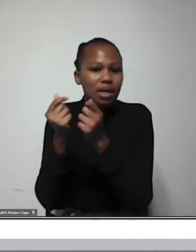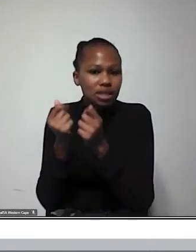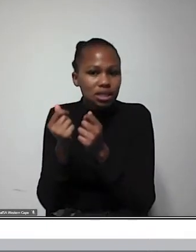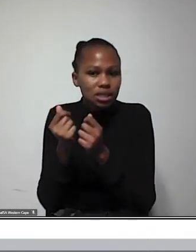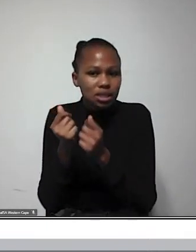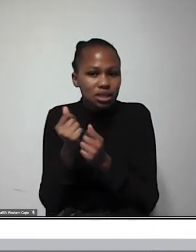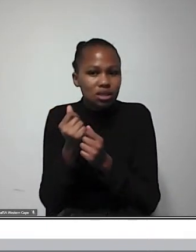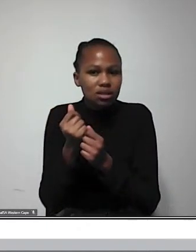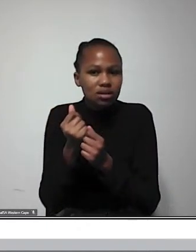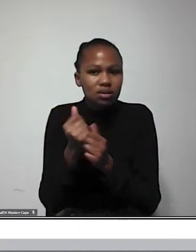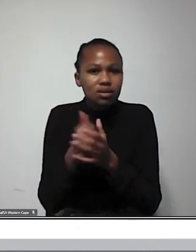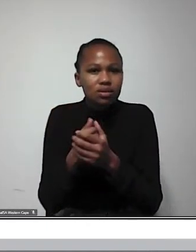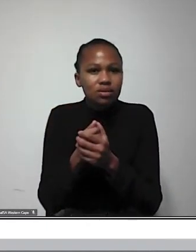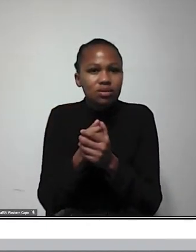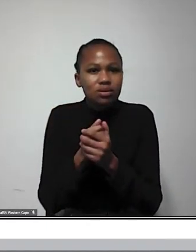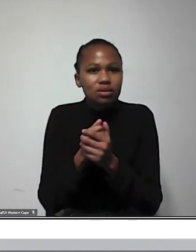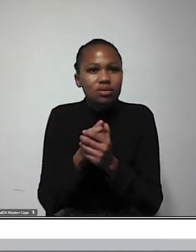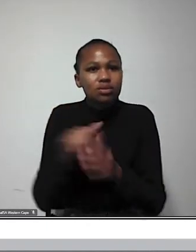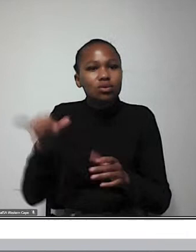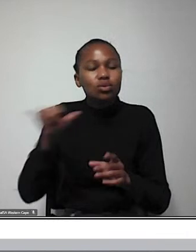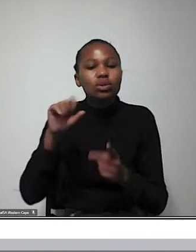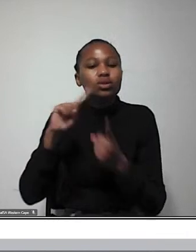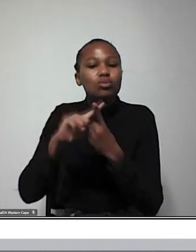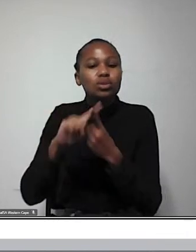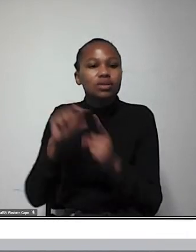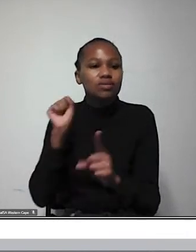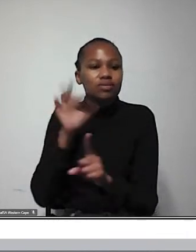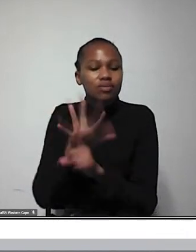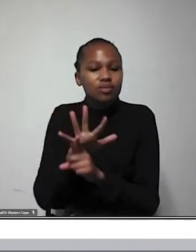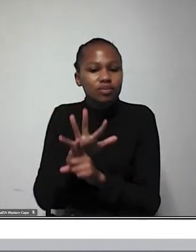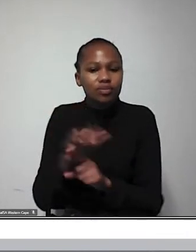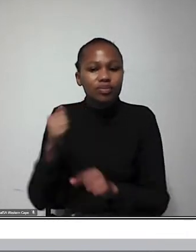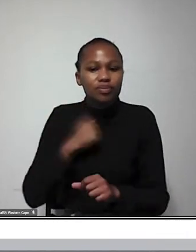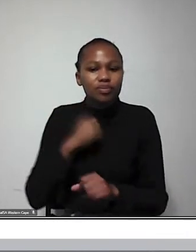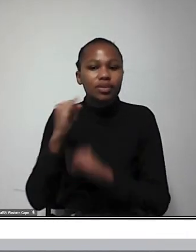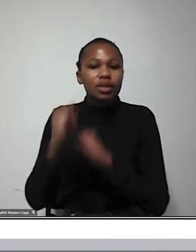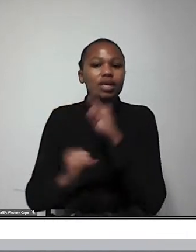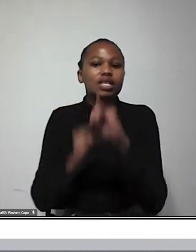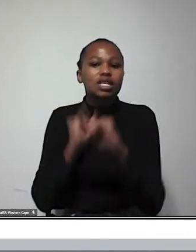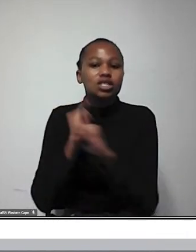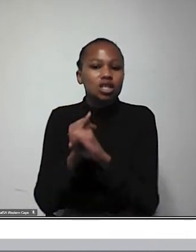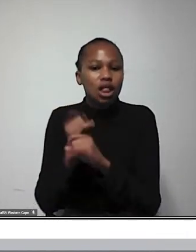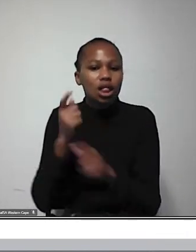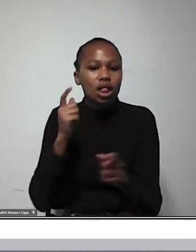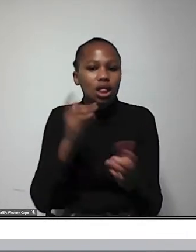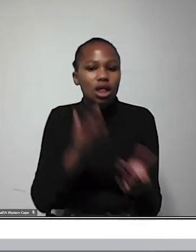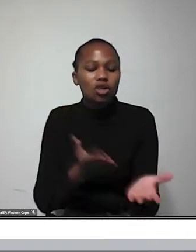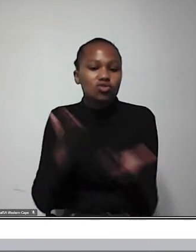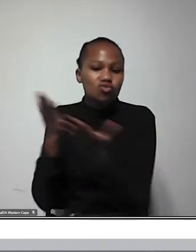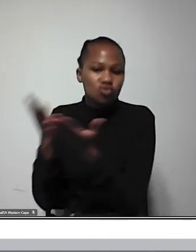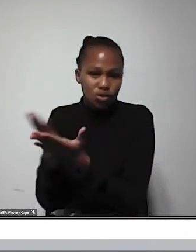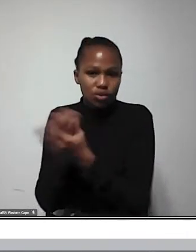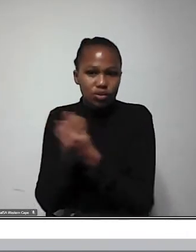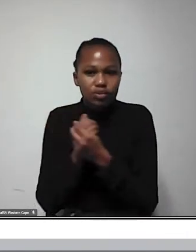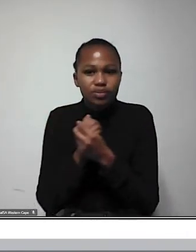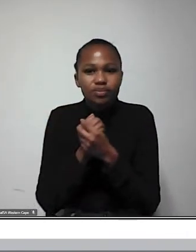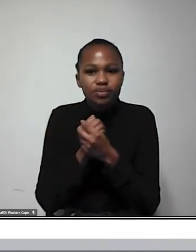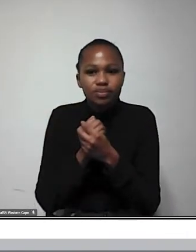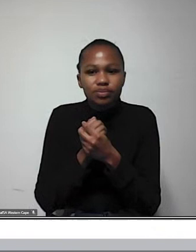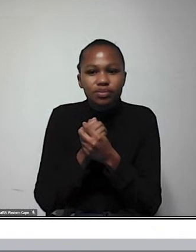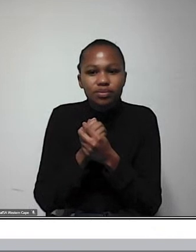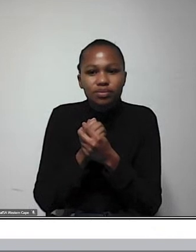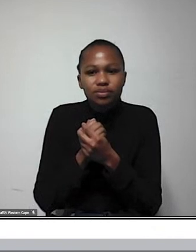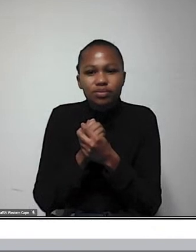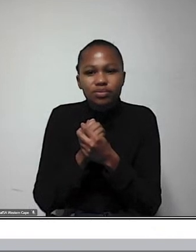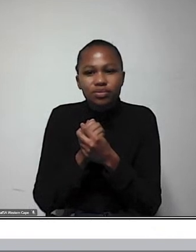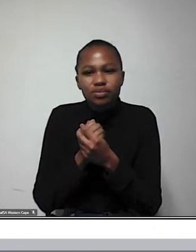which are positively affected by international trade. That would be my first proposal.